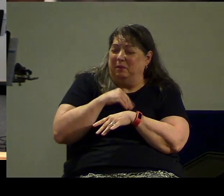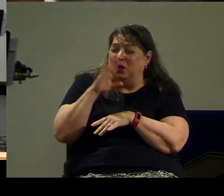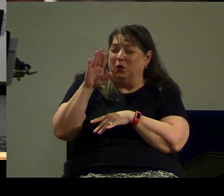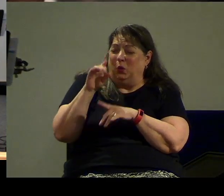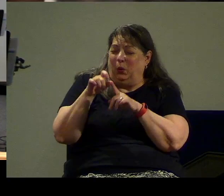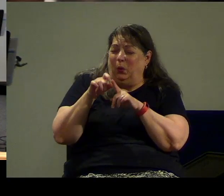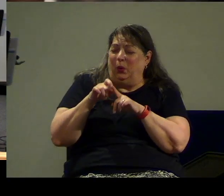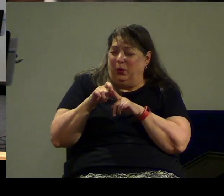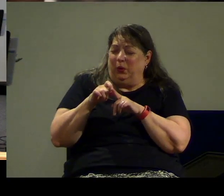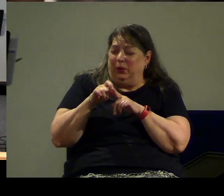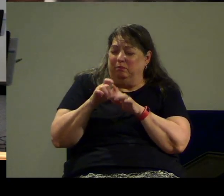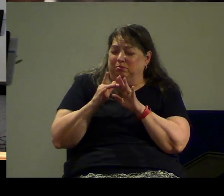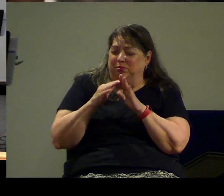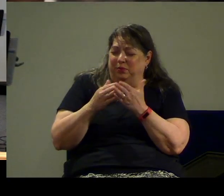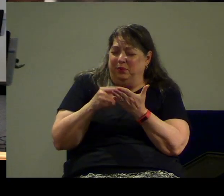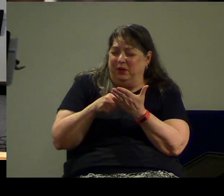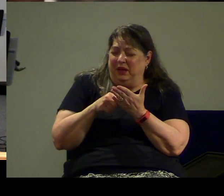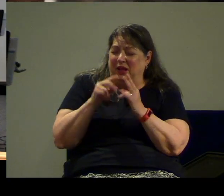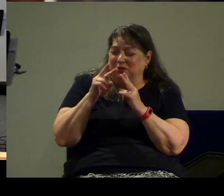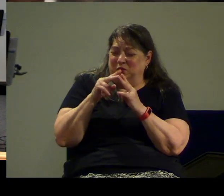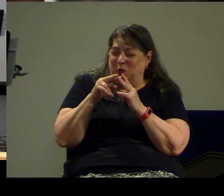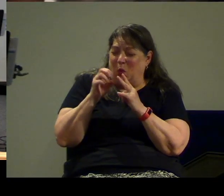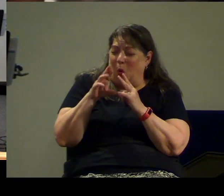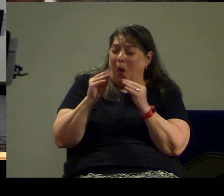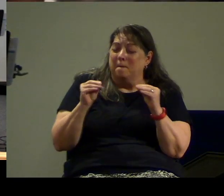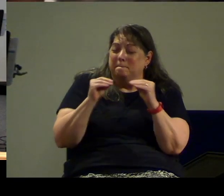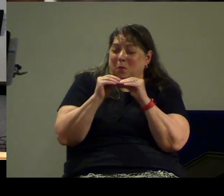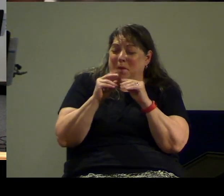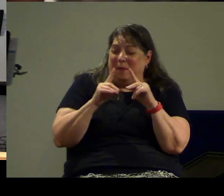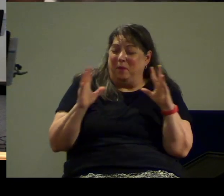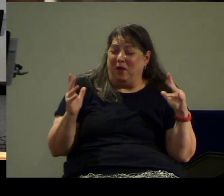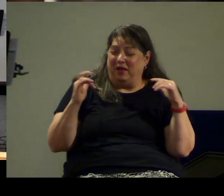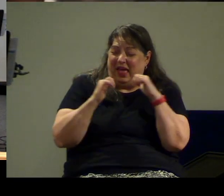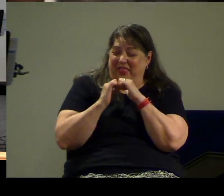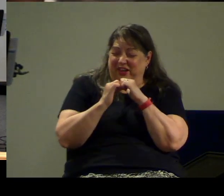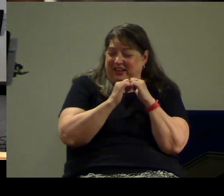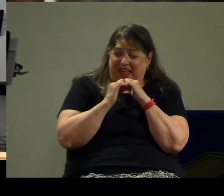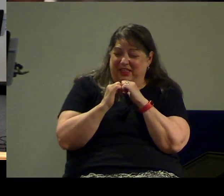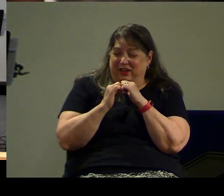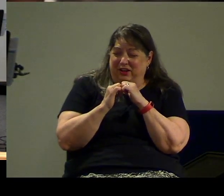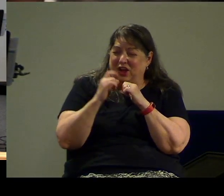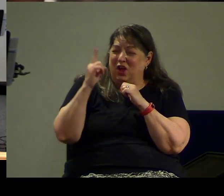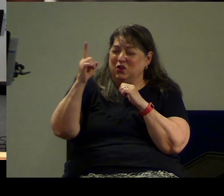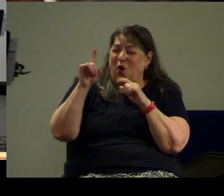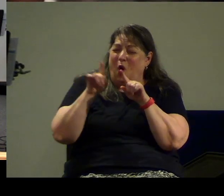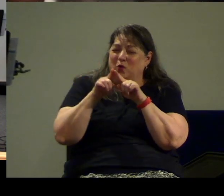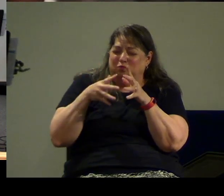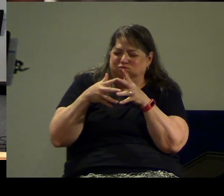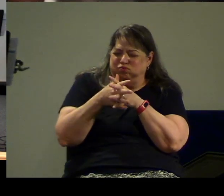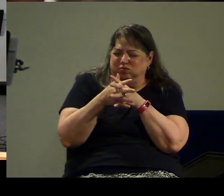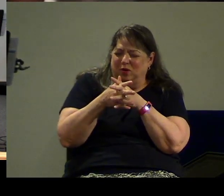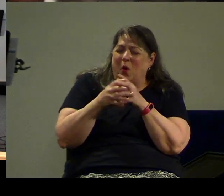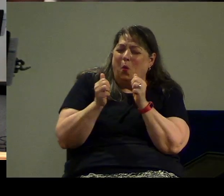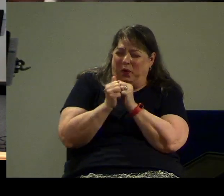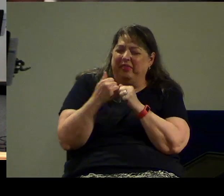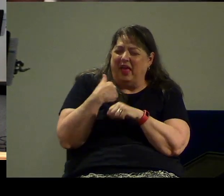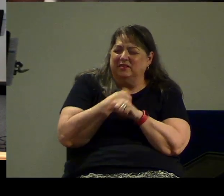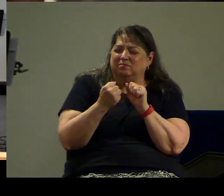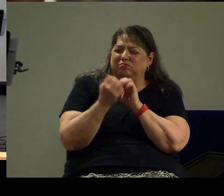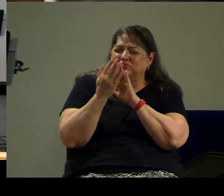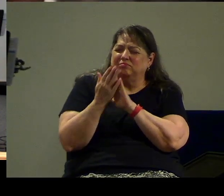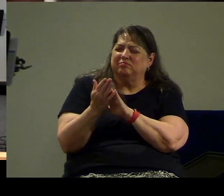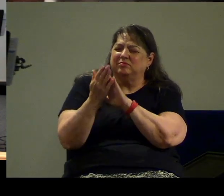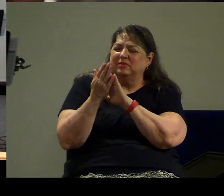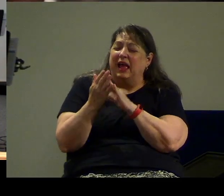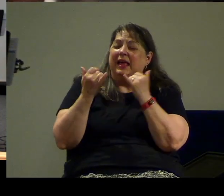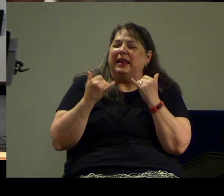more are gathered in your name, then you are here. And so we know that your presence is here this morning. And so we ask, as Pastor Al